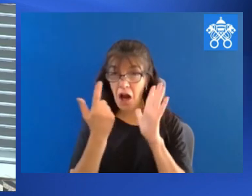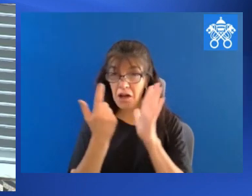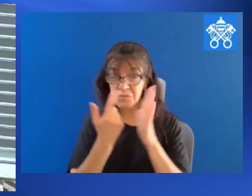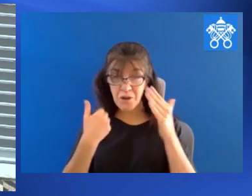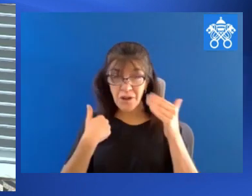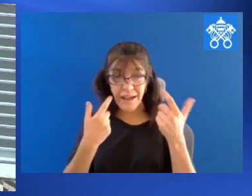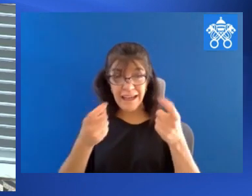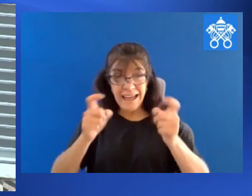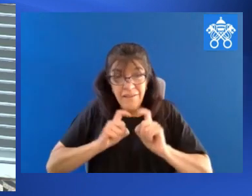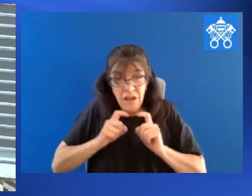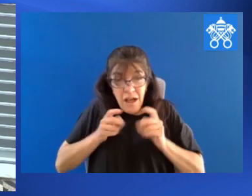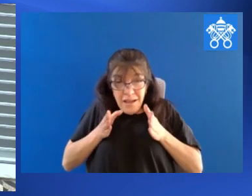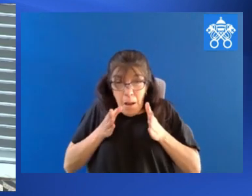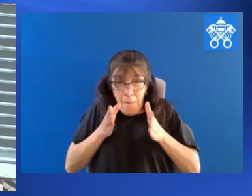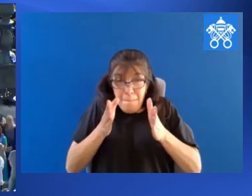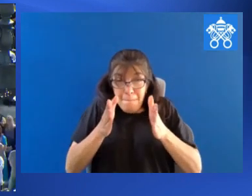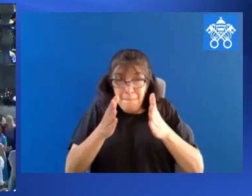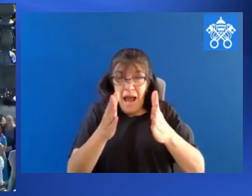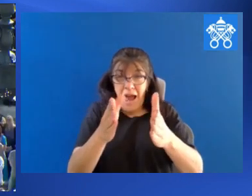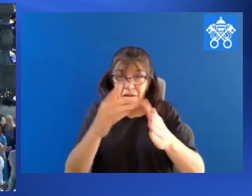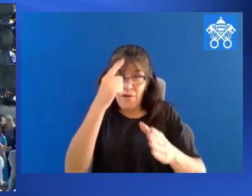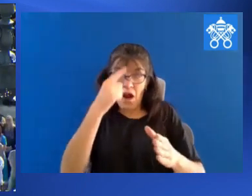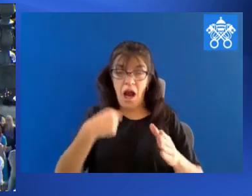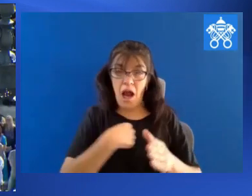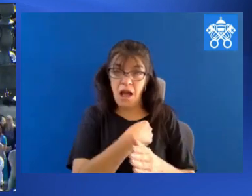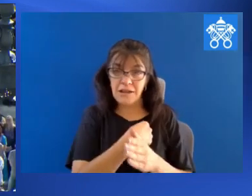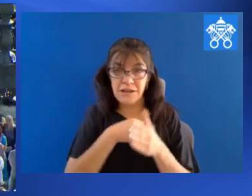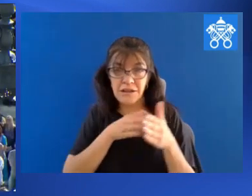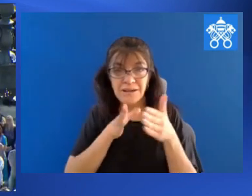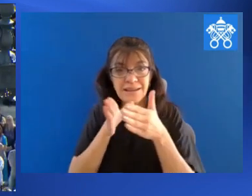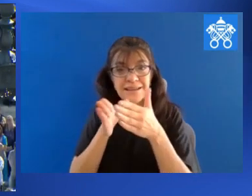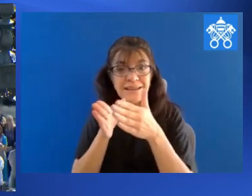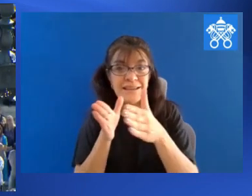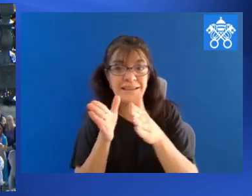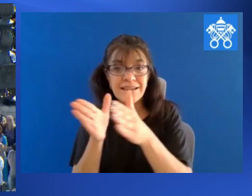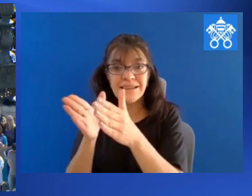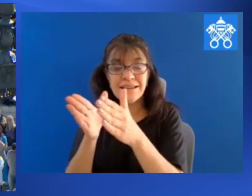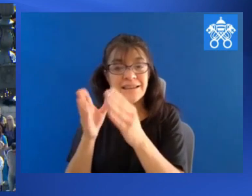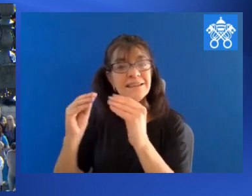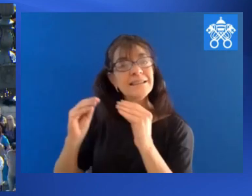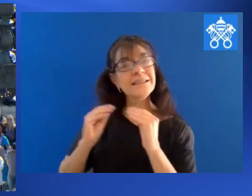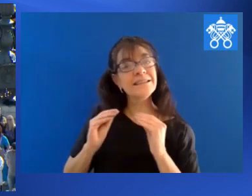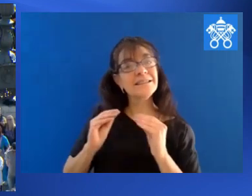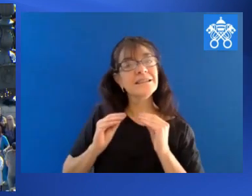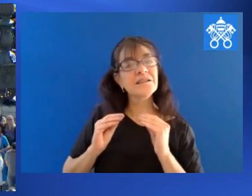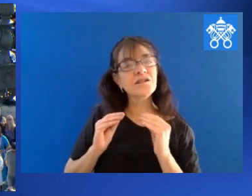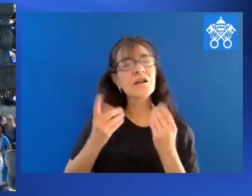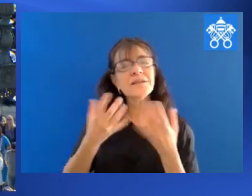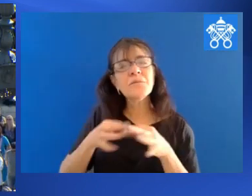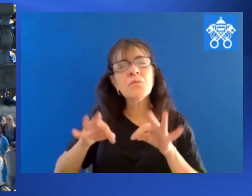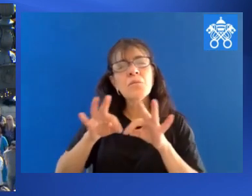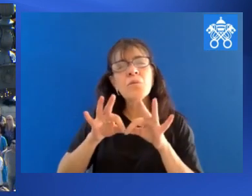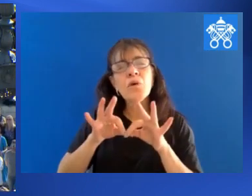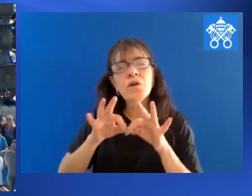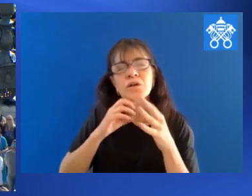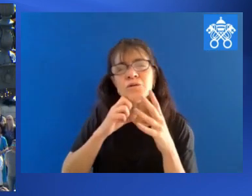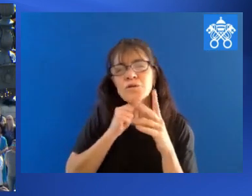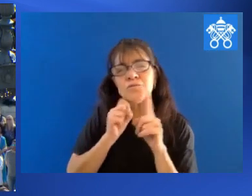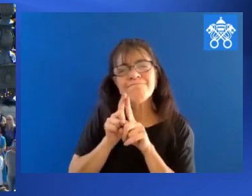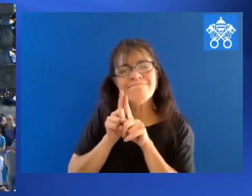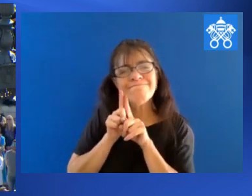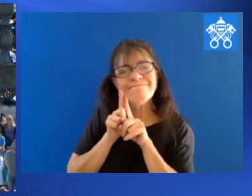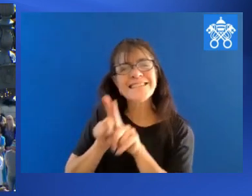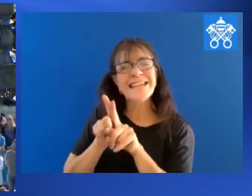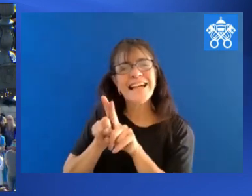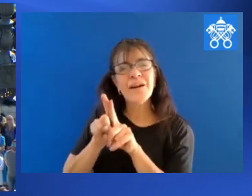gospel traces a path for us too. It teaches us how important it is to remain